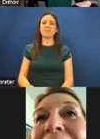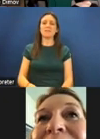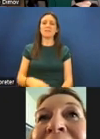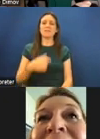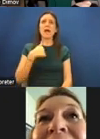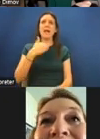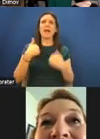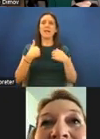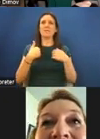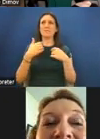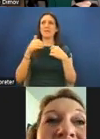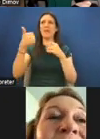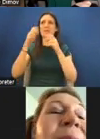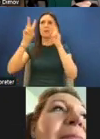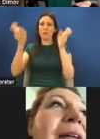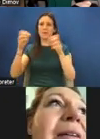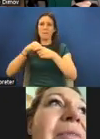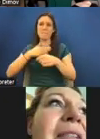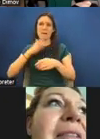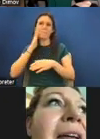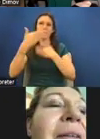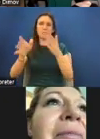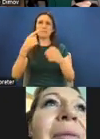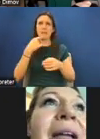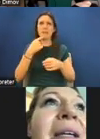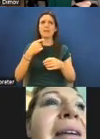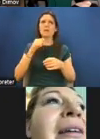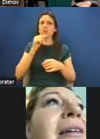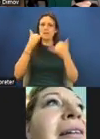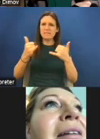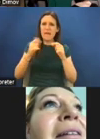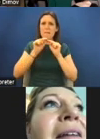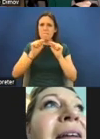some dots. I'm in my bedroom, just to help remind me,